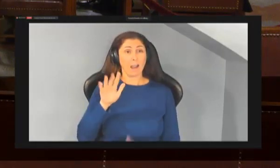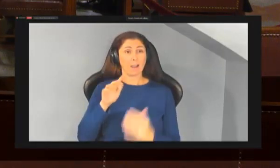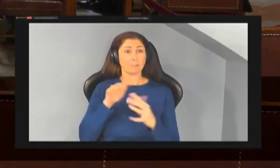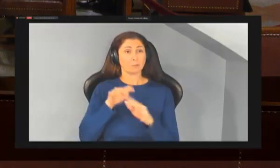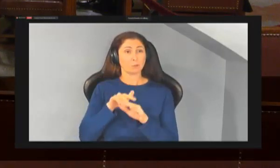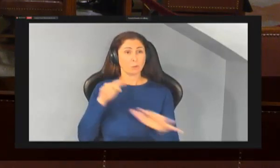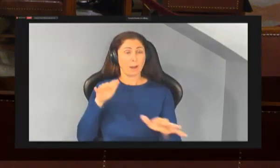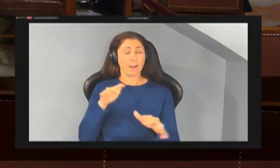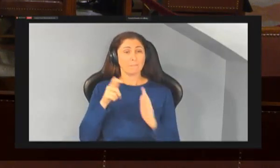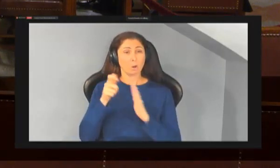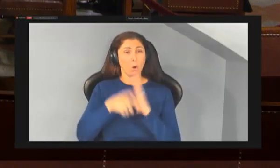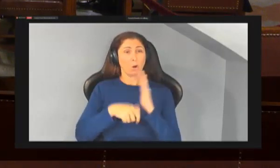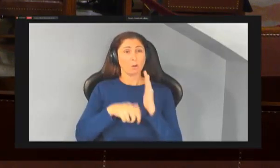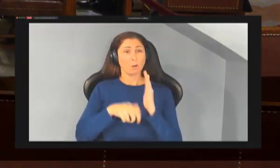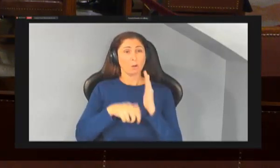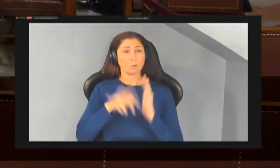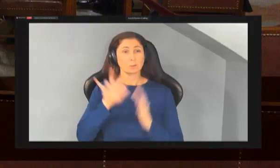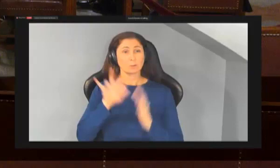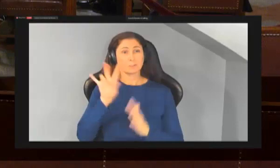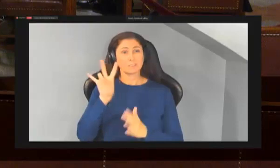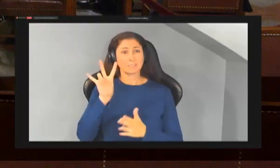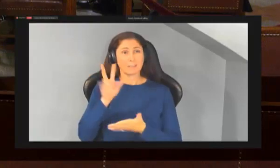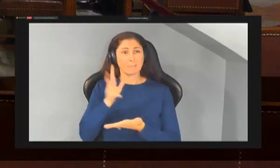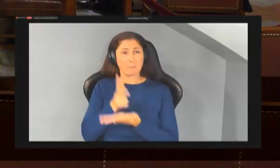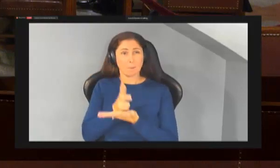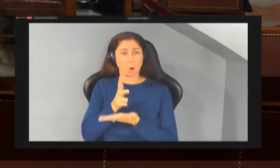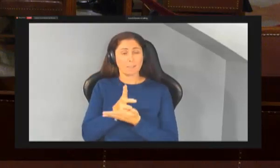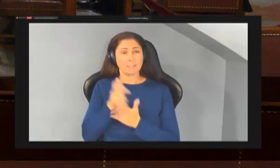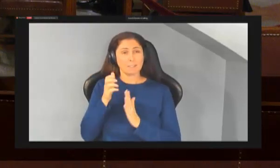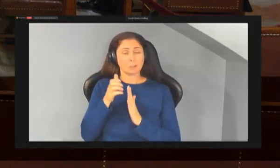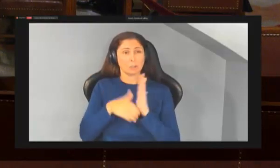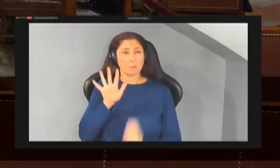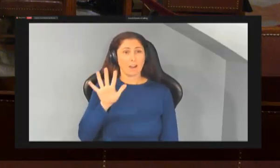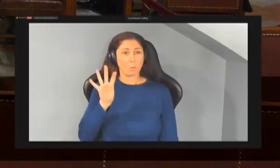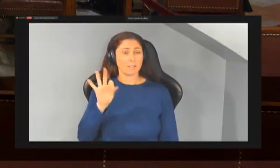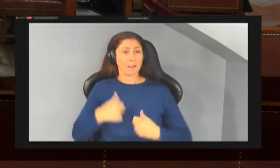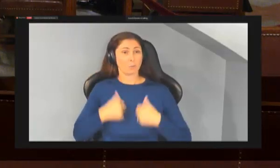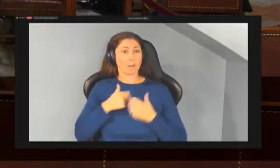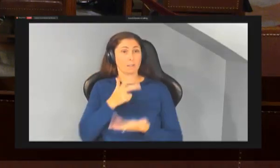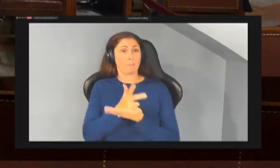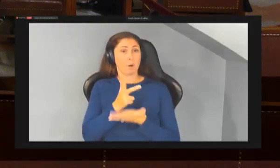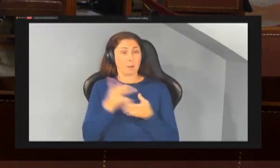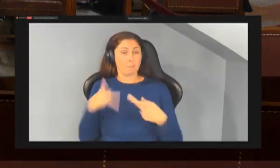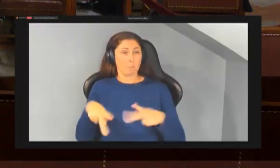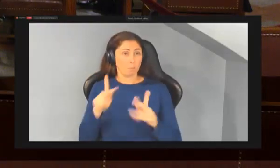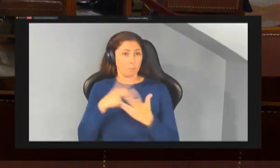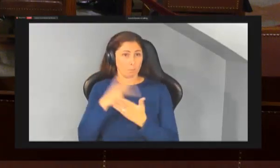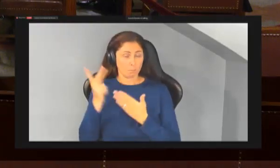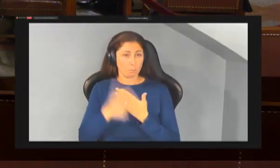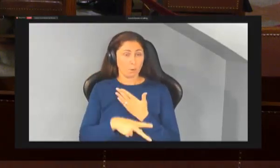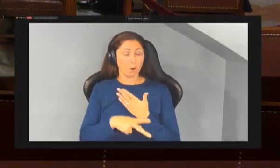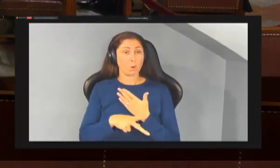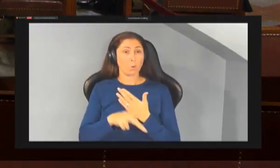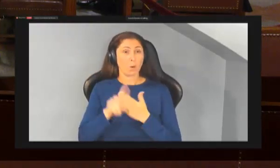7, Parking, Chapter 549, Residential Parking Permit Program, Statute